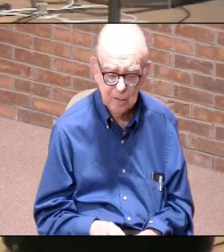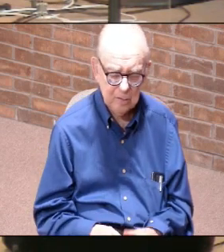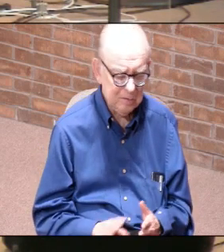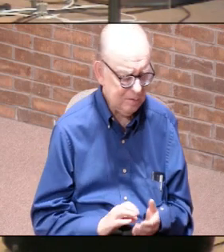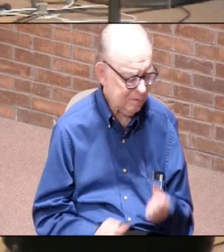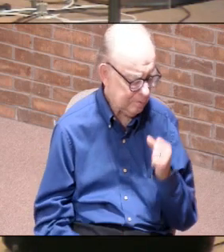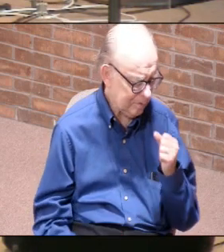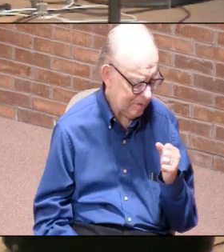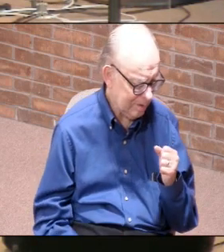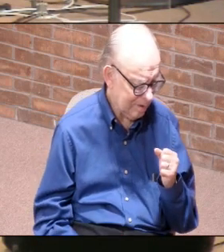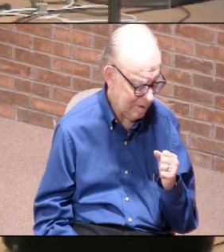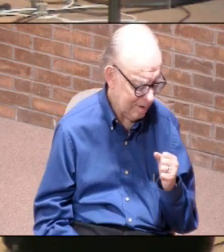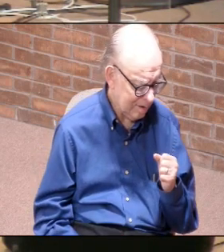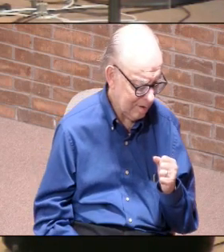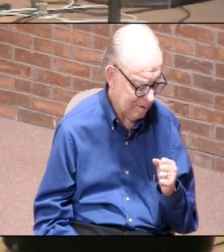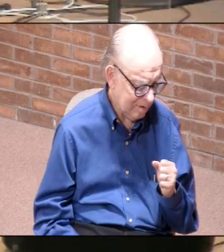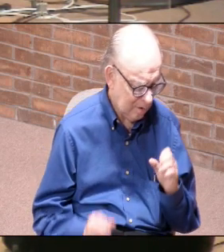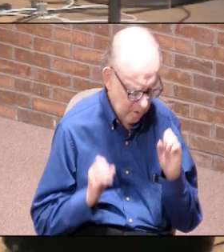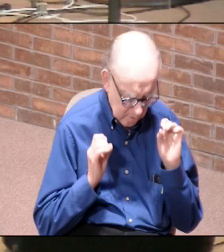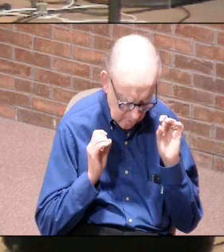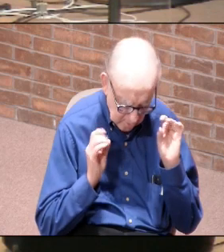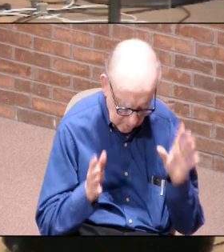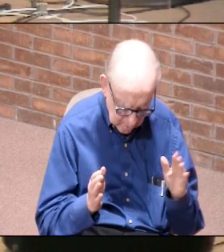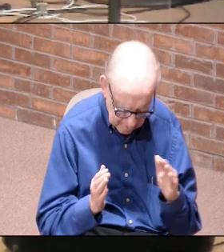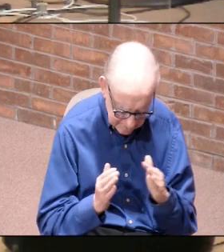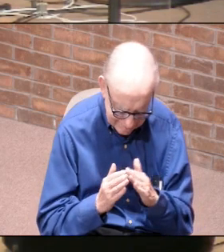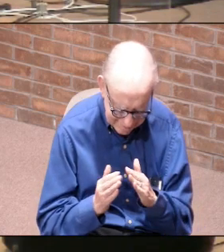cruel, brutal city.